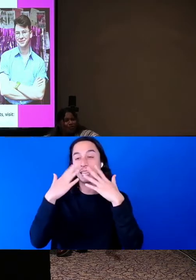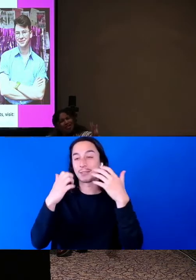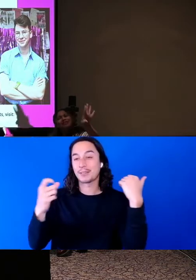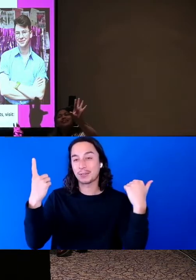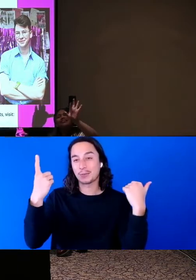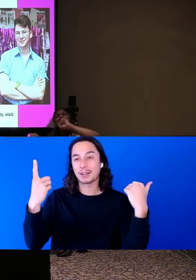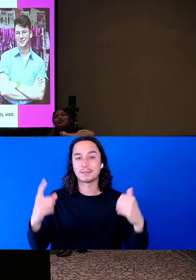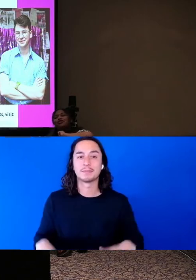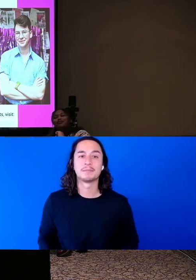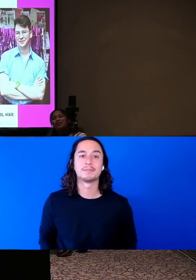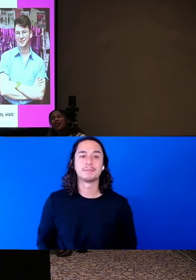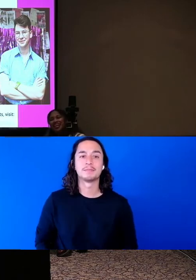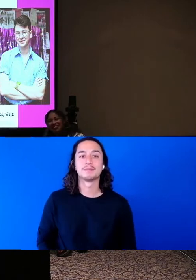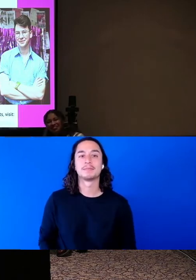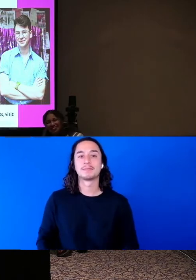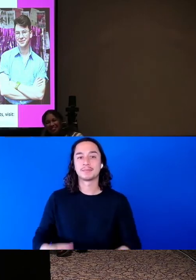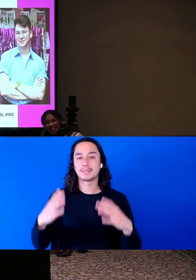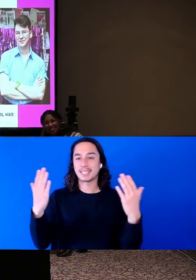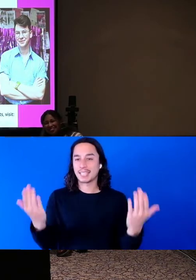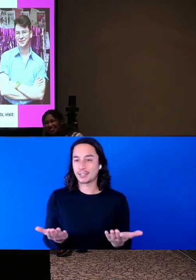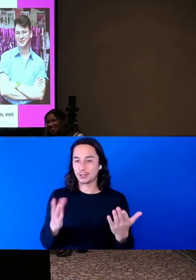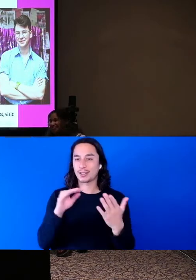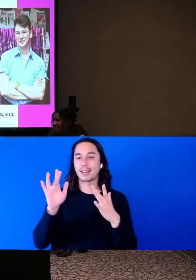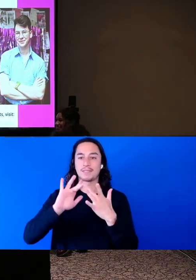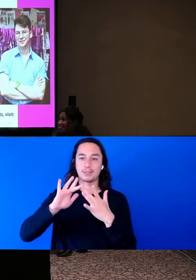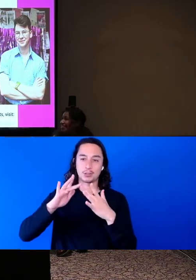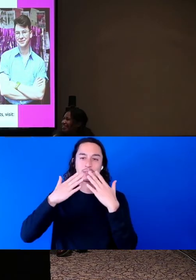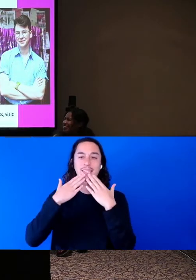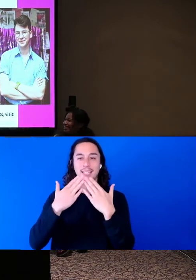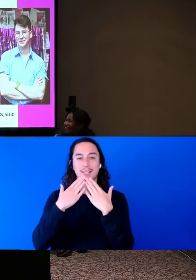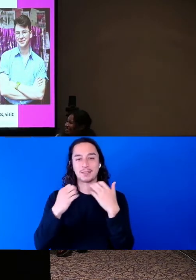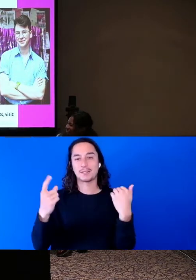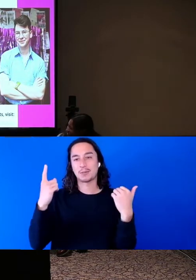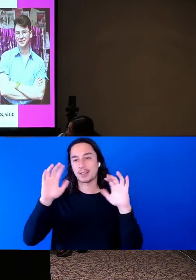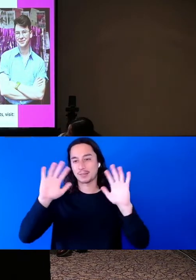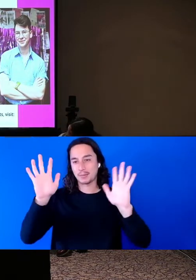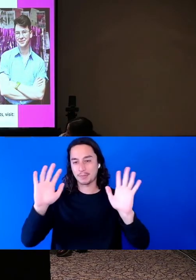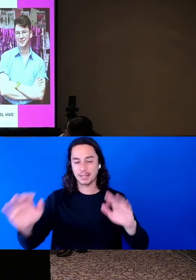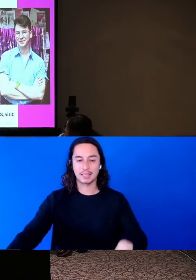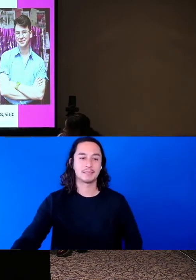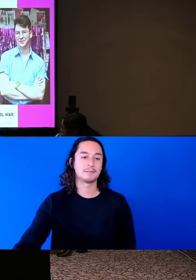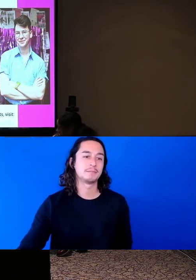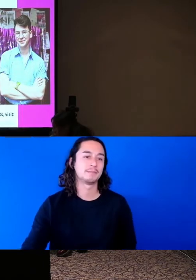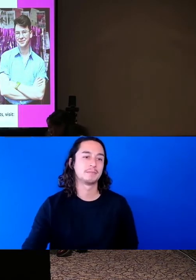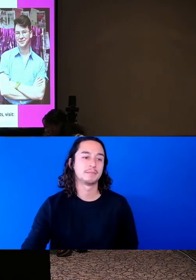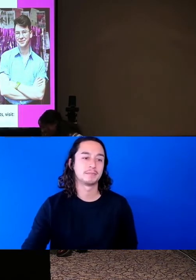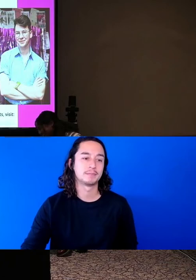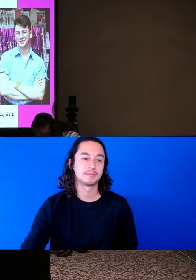both in the free space and virtually, for joining. Thank you. Thank you.